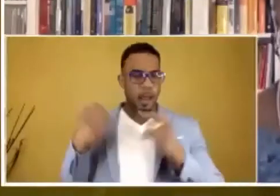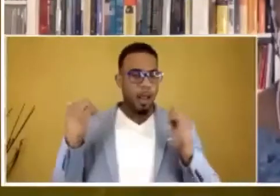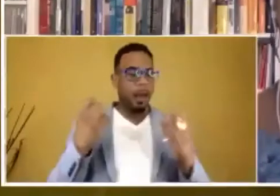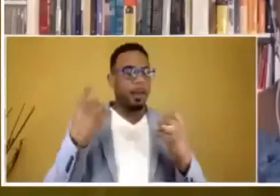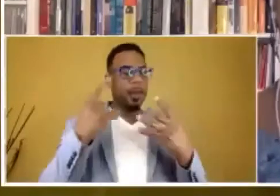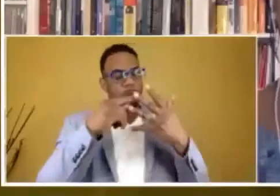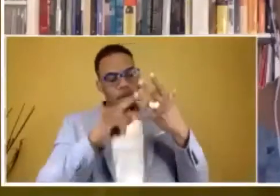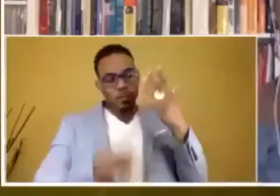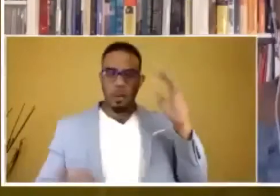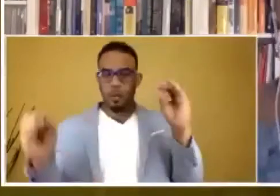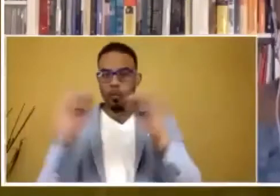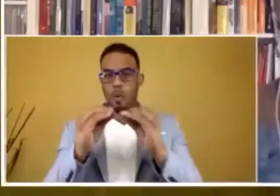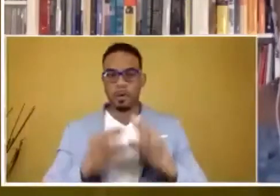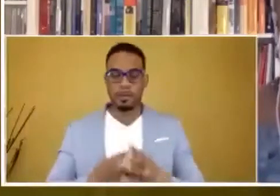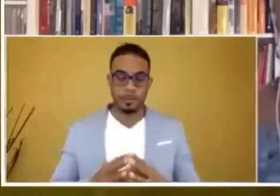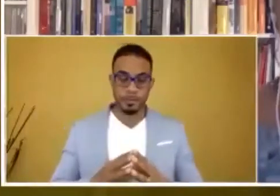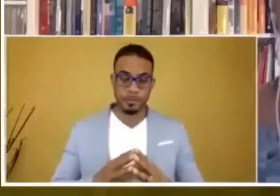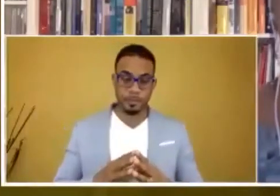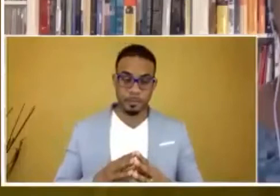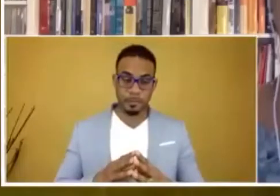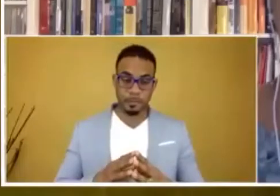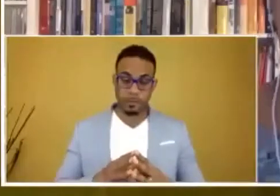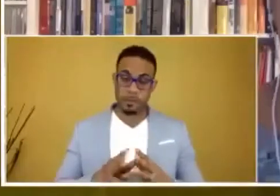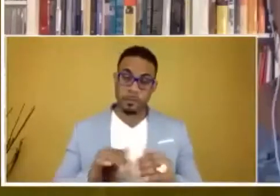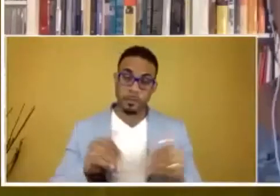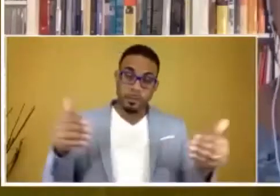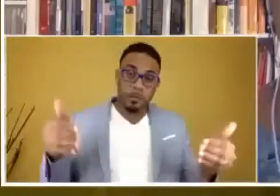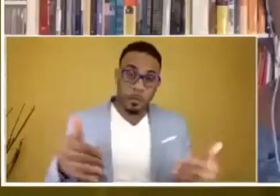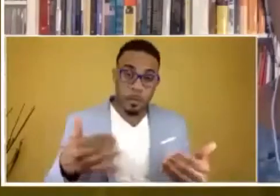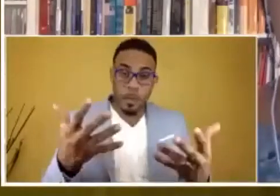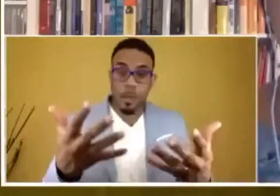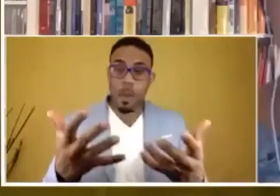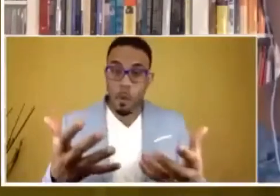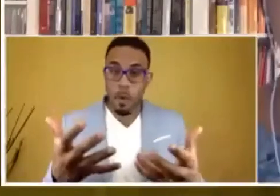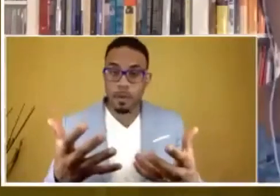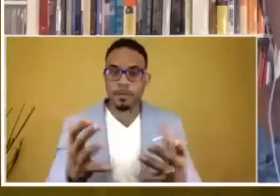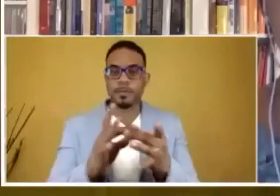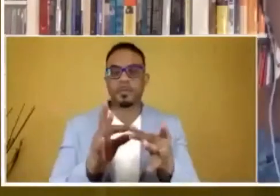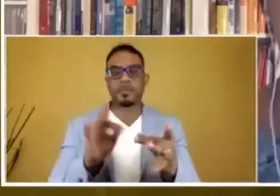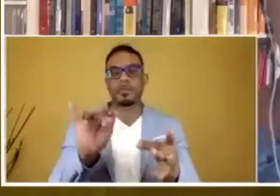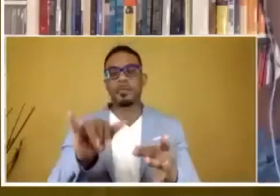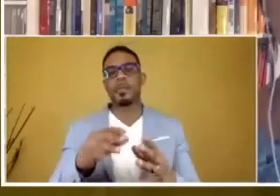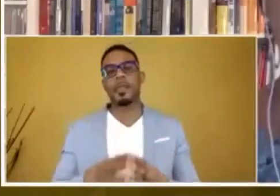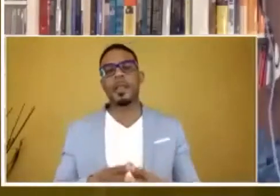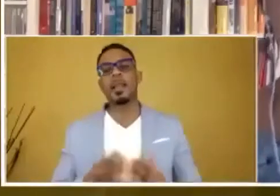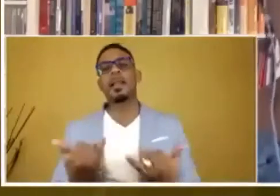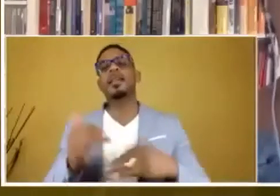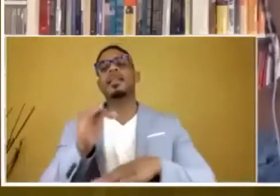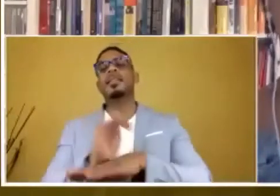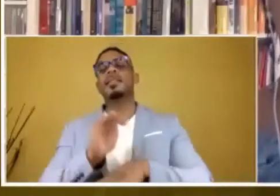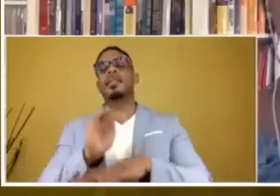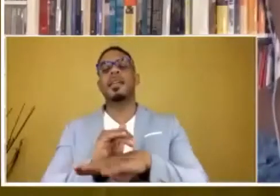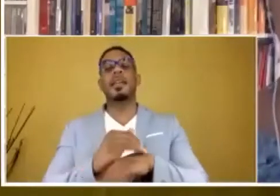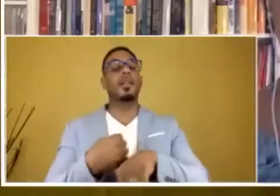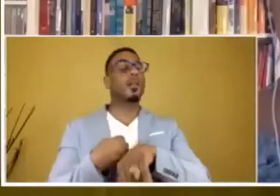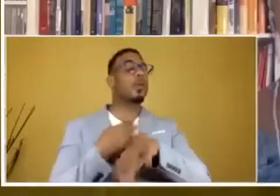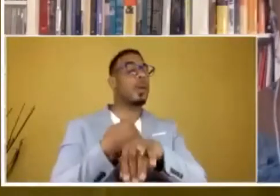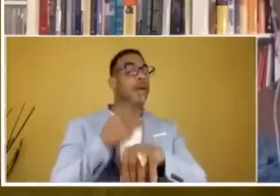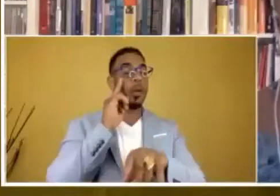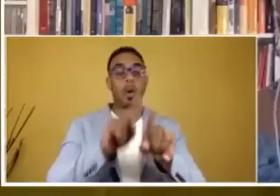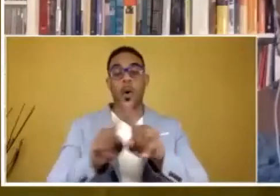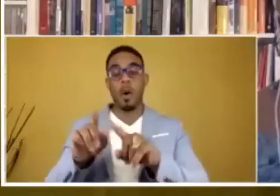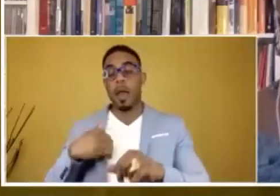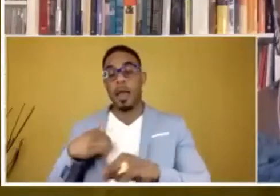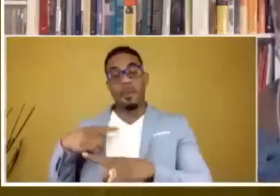more. By way of introduction, I wanna just say that tonight's webinar will also have